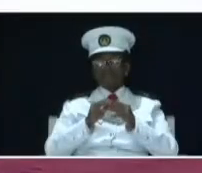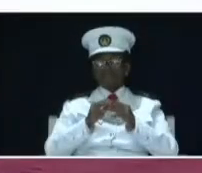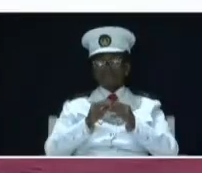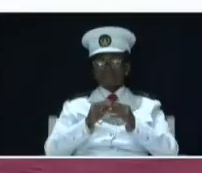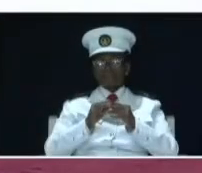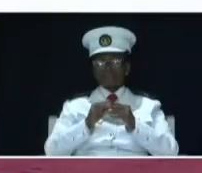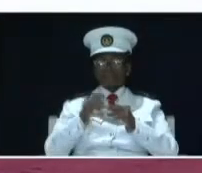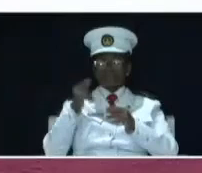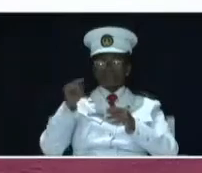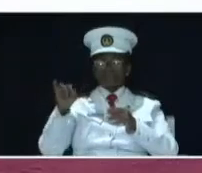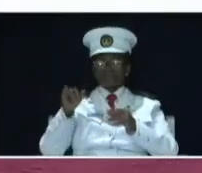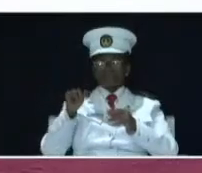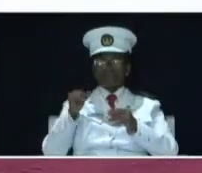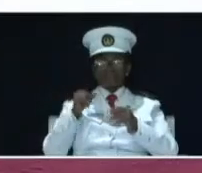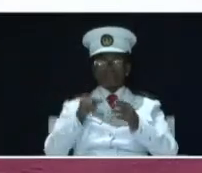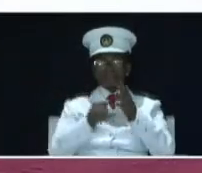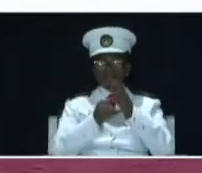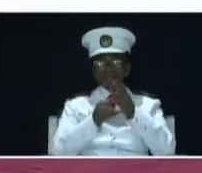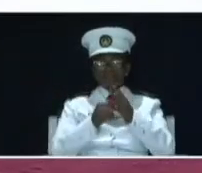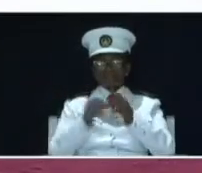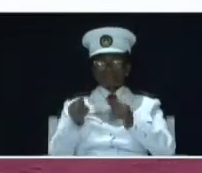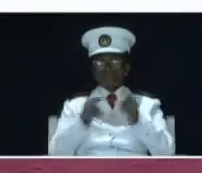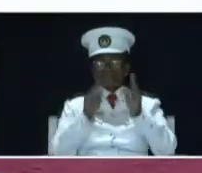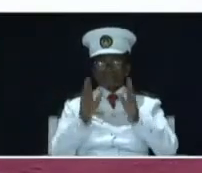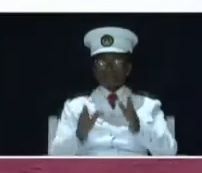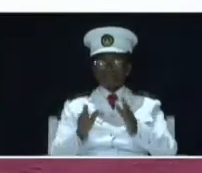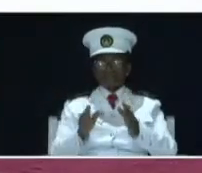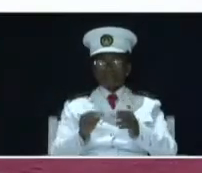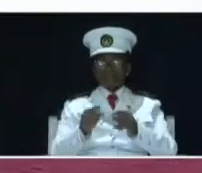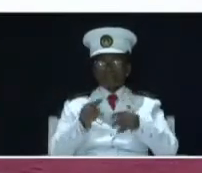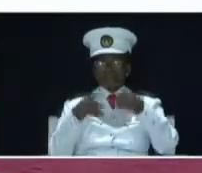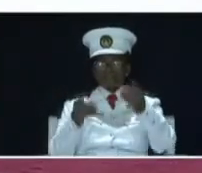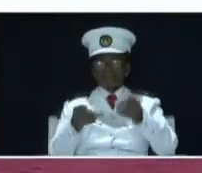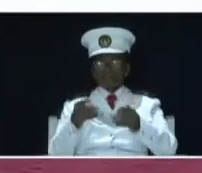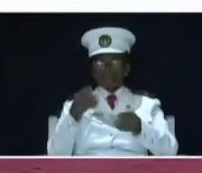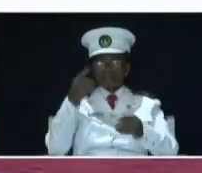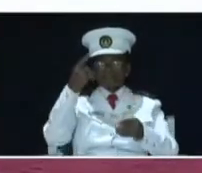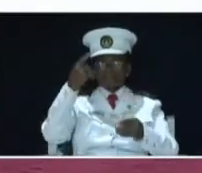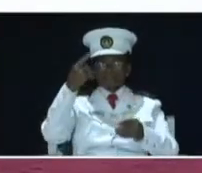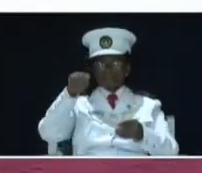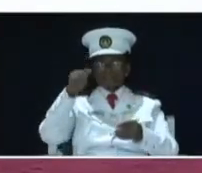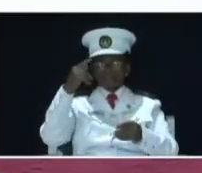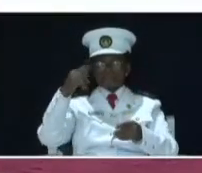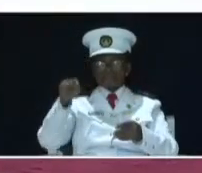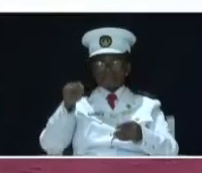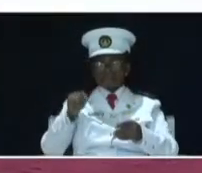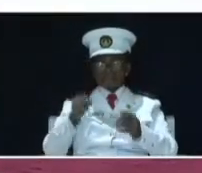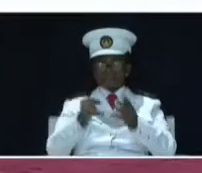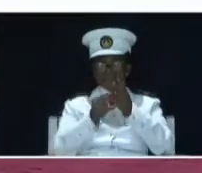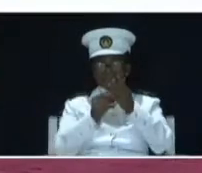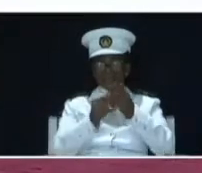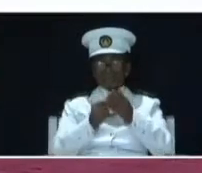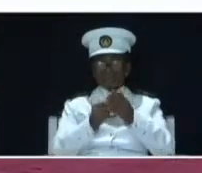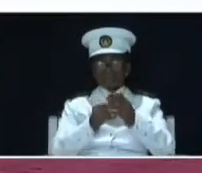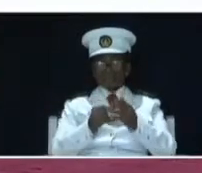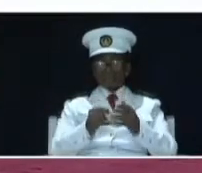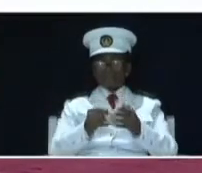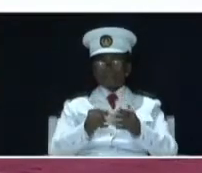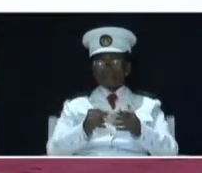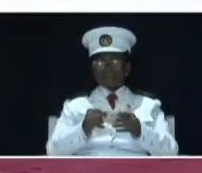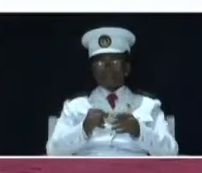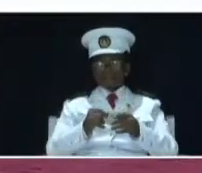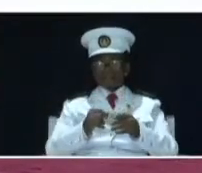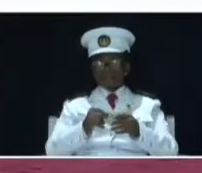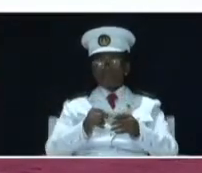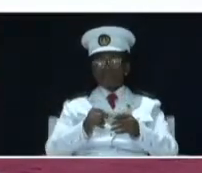The senior partner provides for the junior partner.